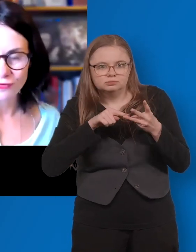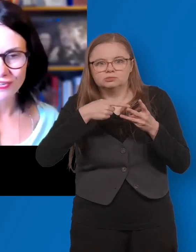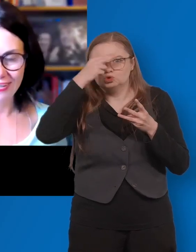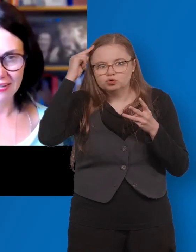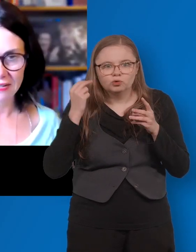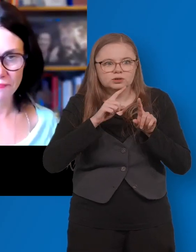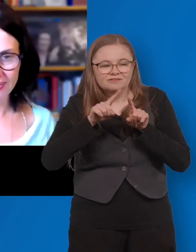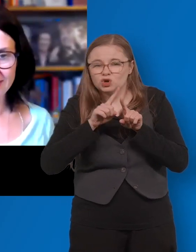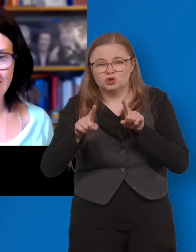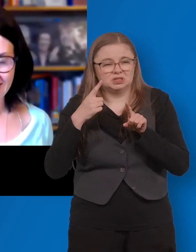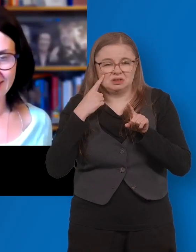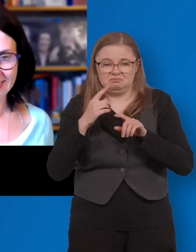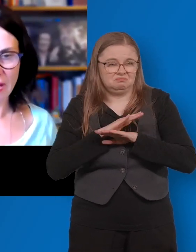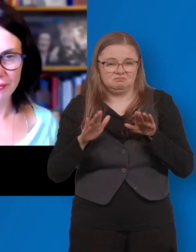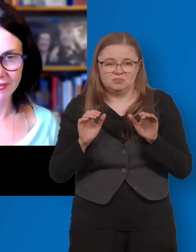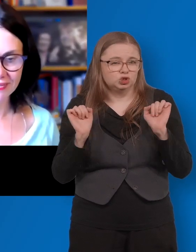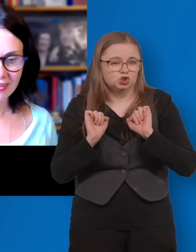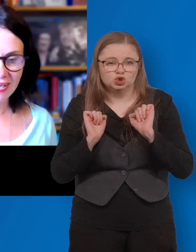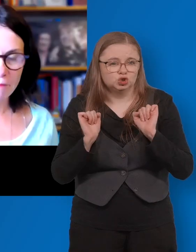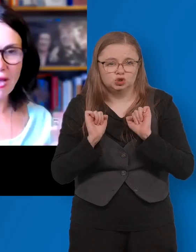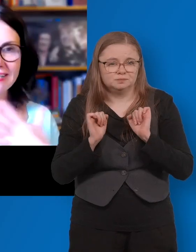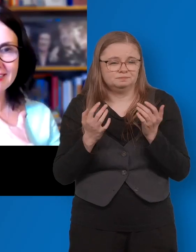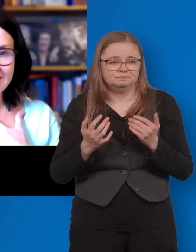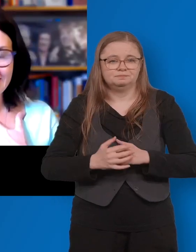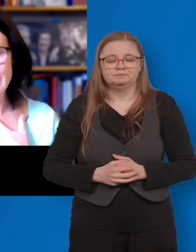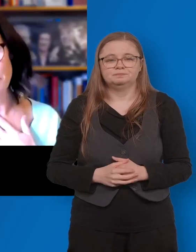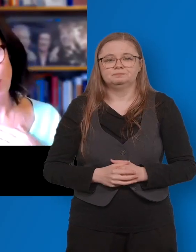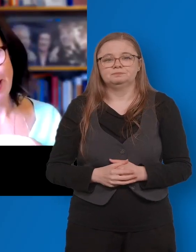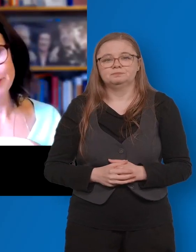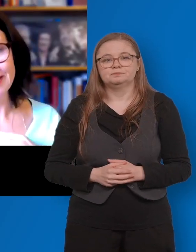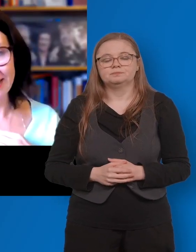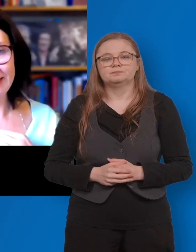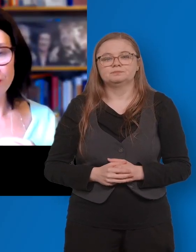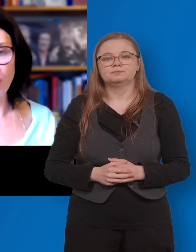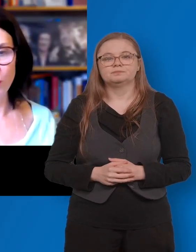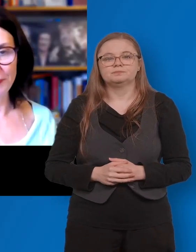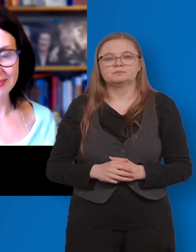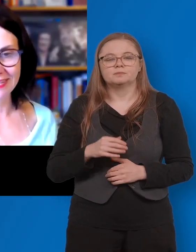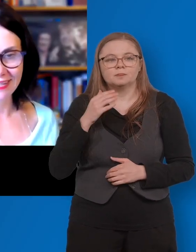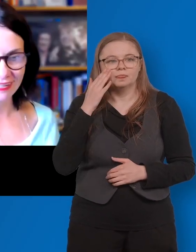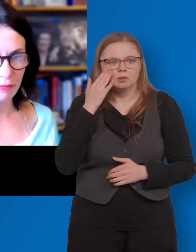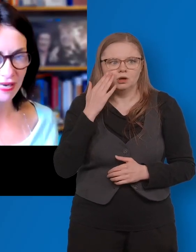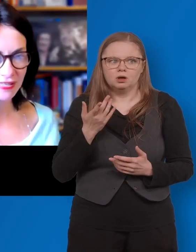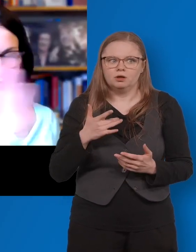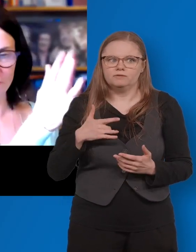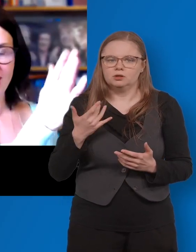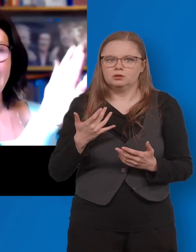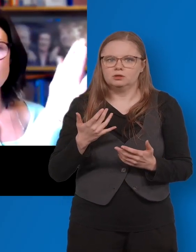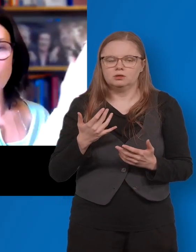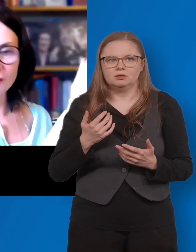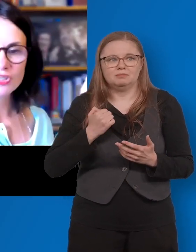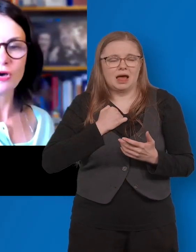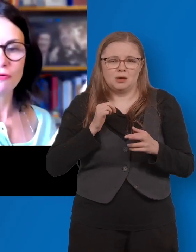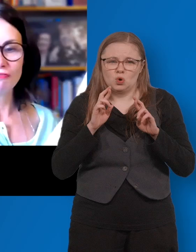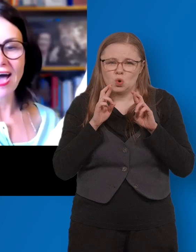genuinely don't think that has happened. My sincere and perhaps naive hope is that the pendulum